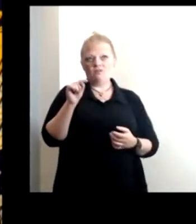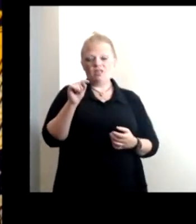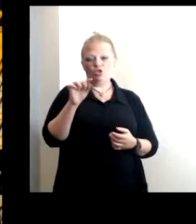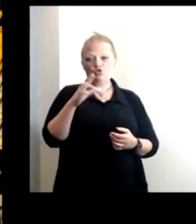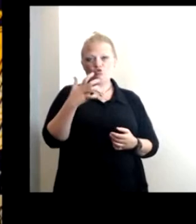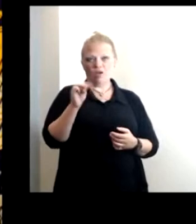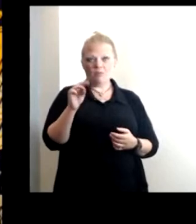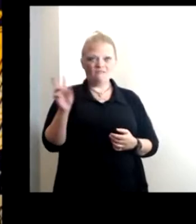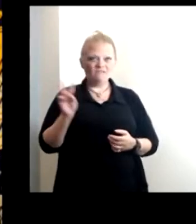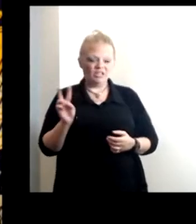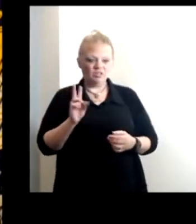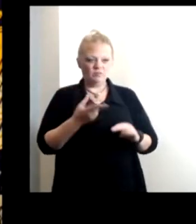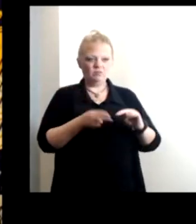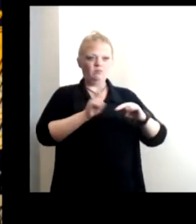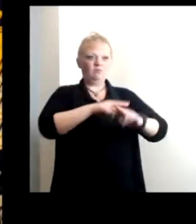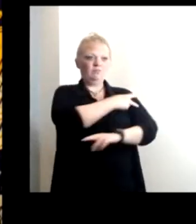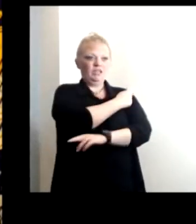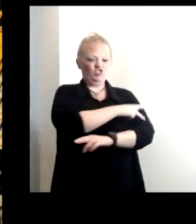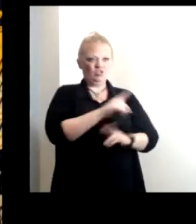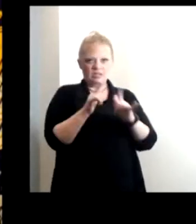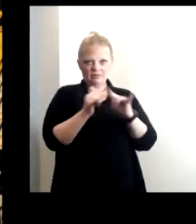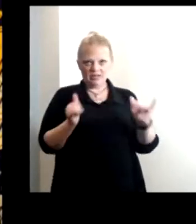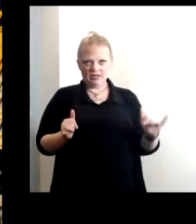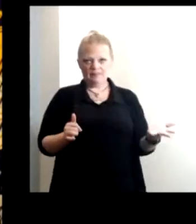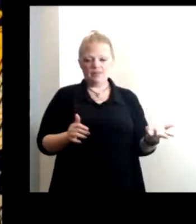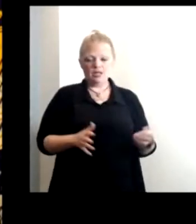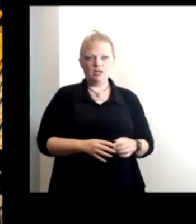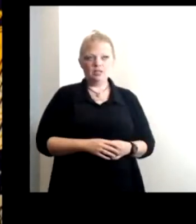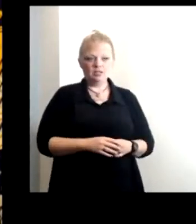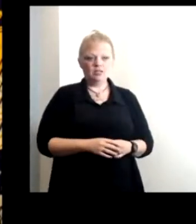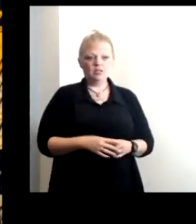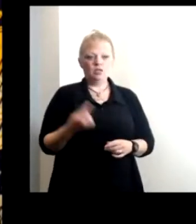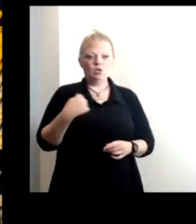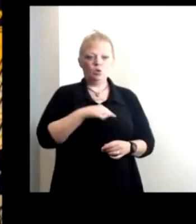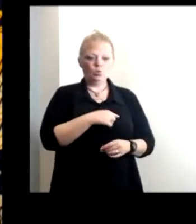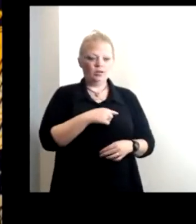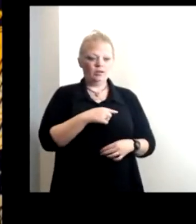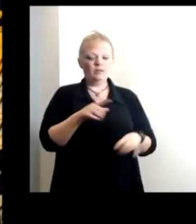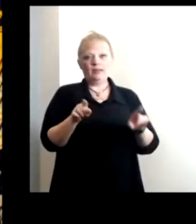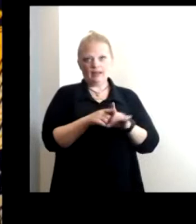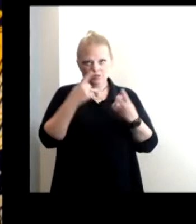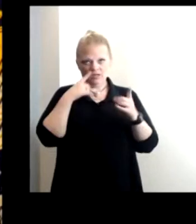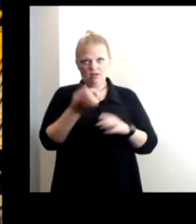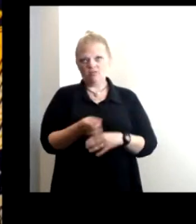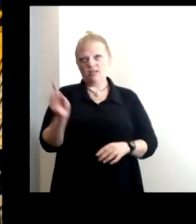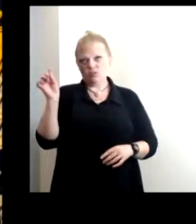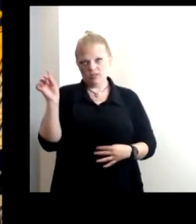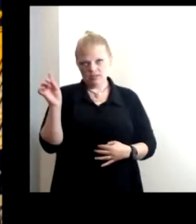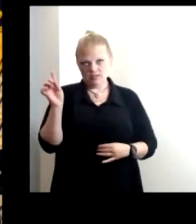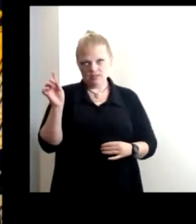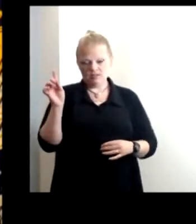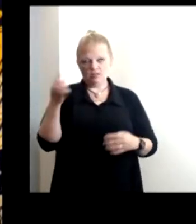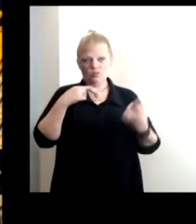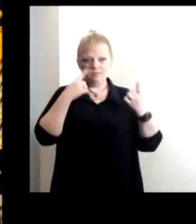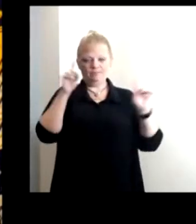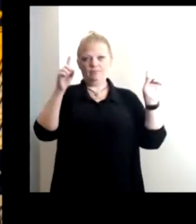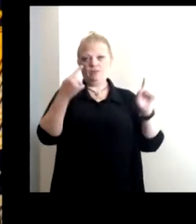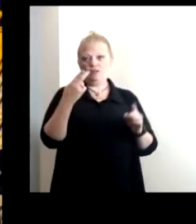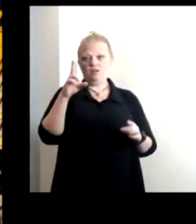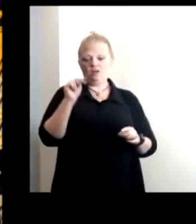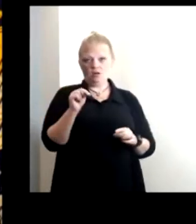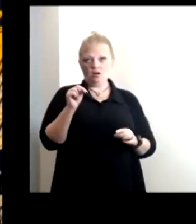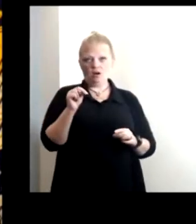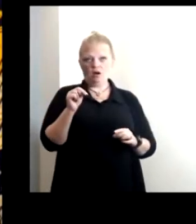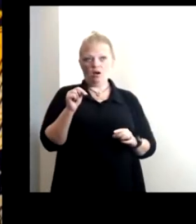an increased number of patients coming in for COVID. We are doing, as we announced a week ago, declared a gun violence public